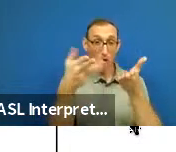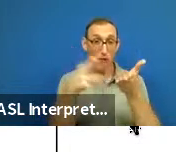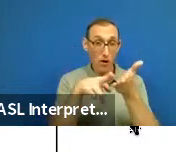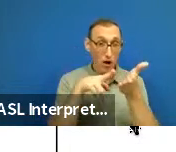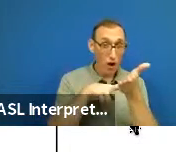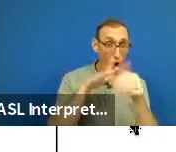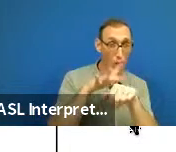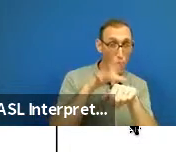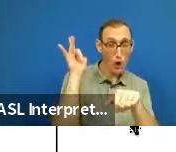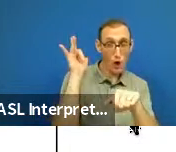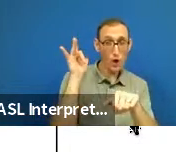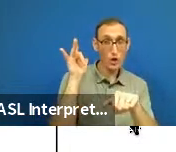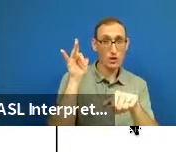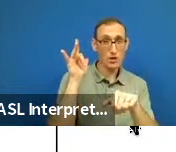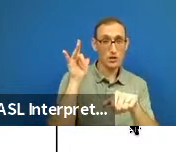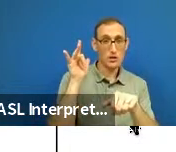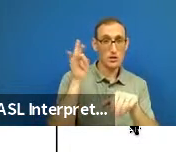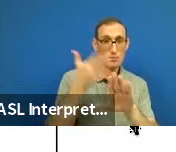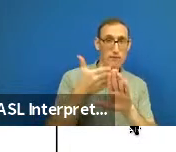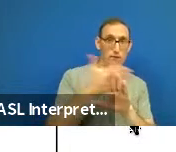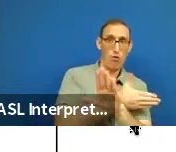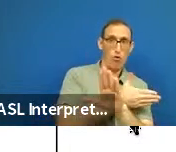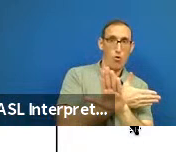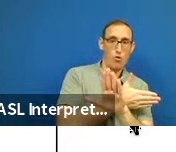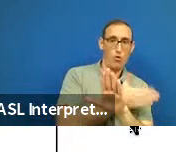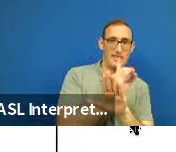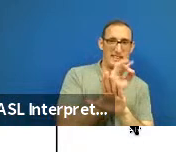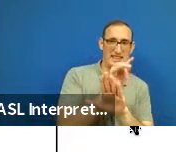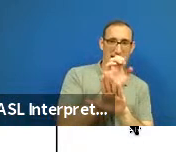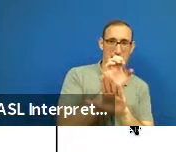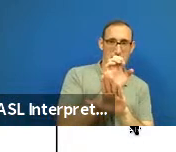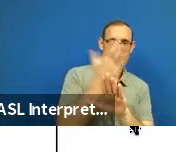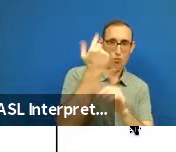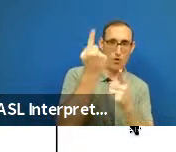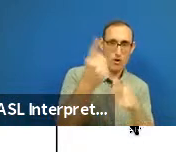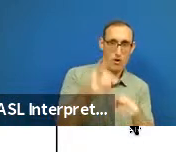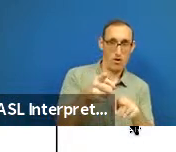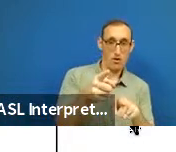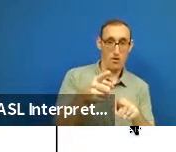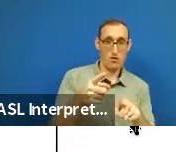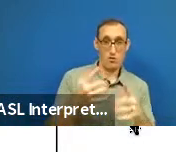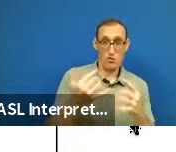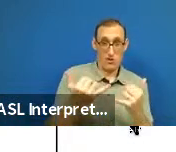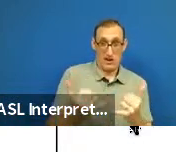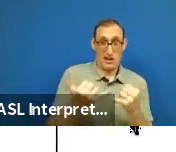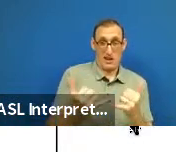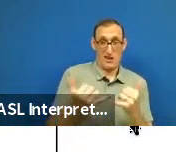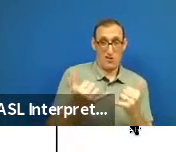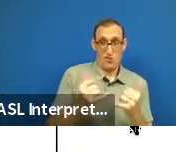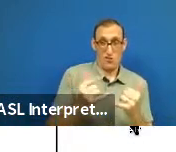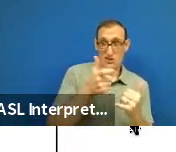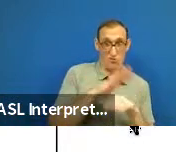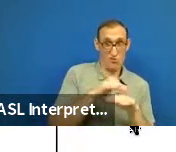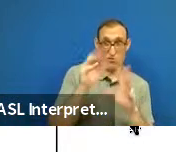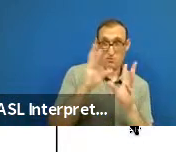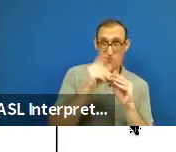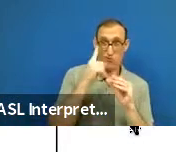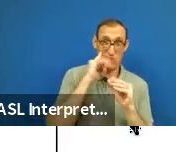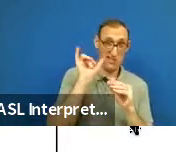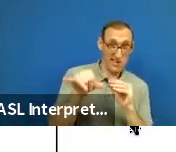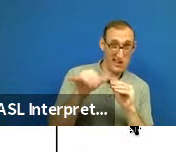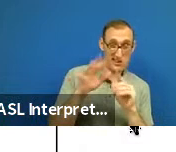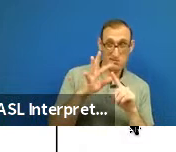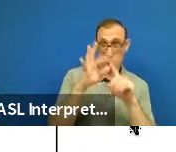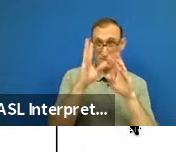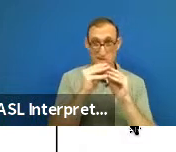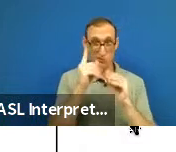were previously done. Has that now been committed to policy so that we don't have to have a call meeting for that or a special meeting for